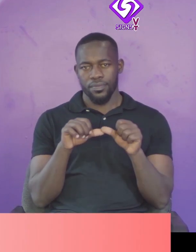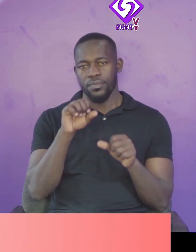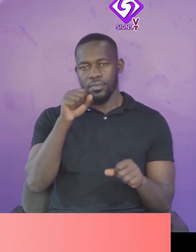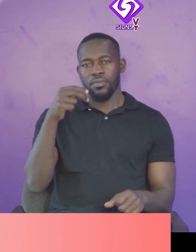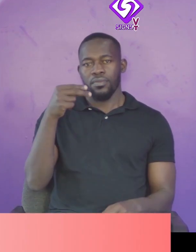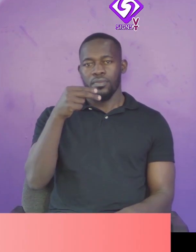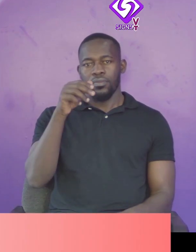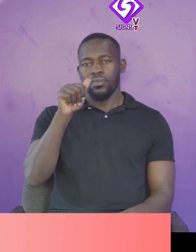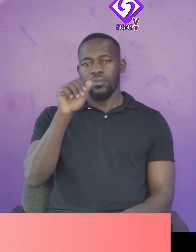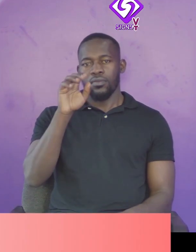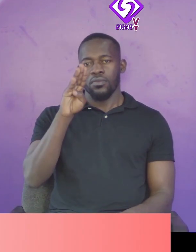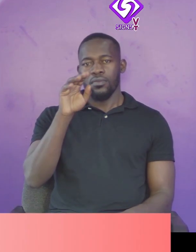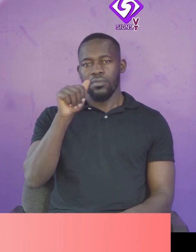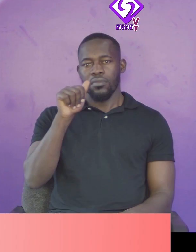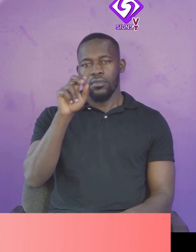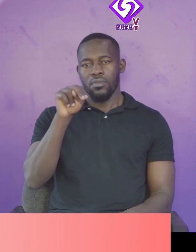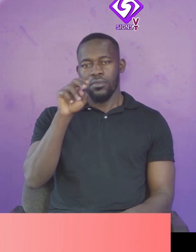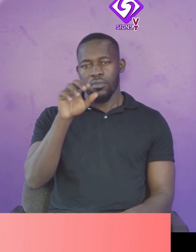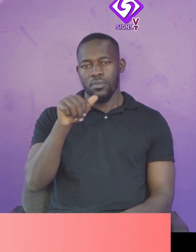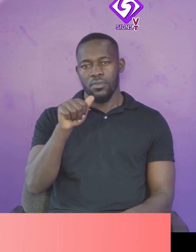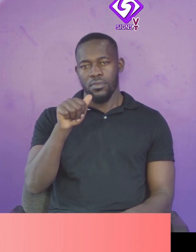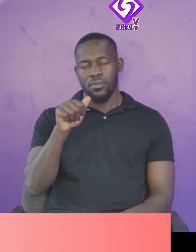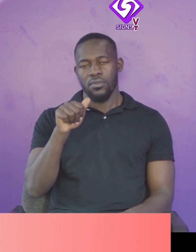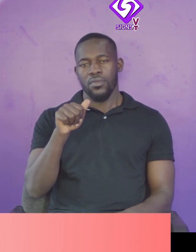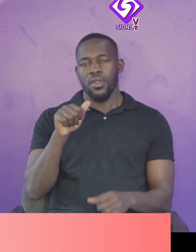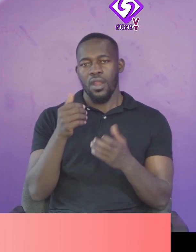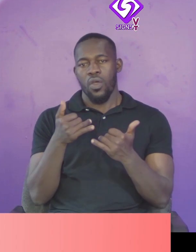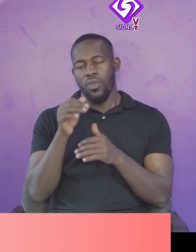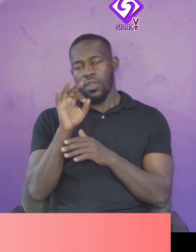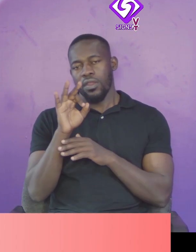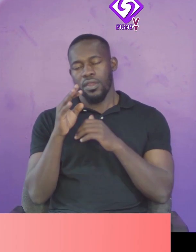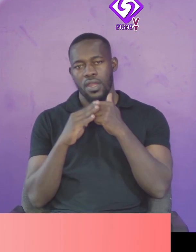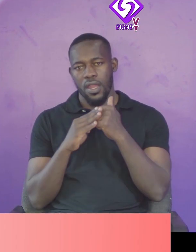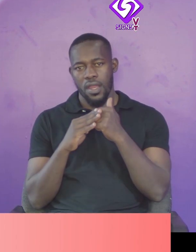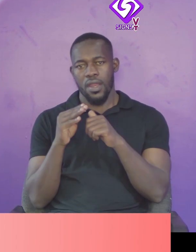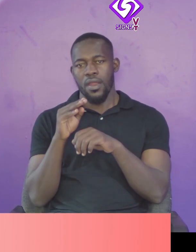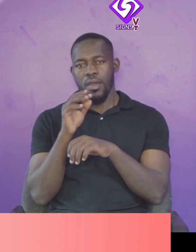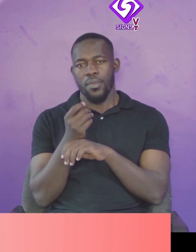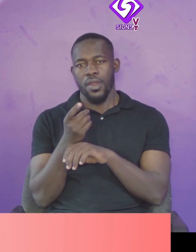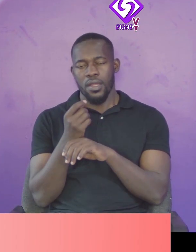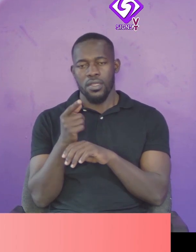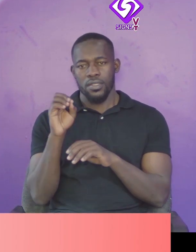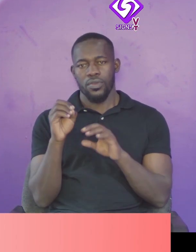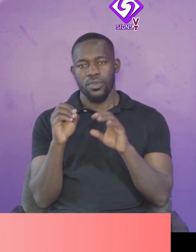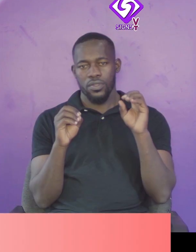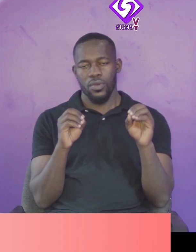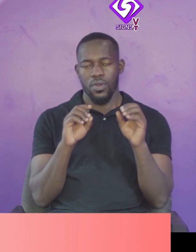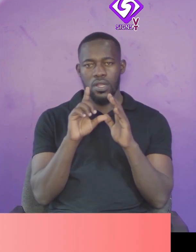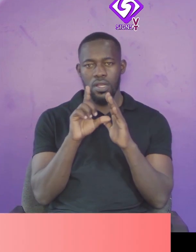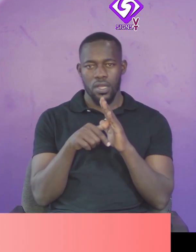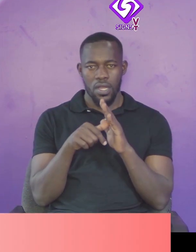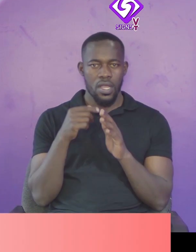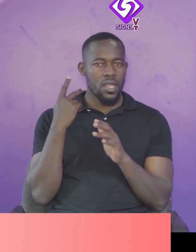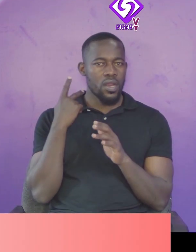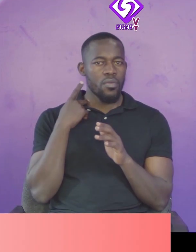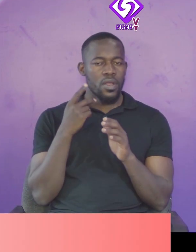already kick-started. It is first half. In the 39th minute, it is still 0-0. Then later on, we will have Kariobangi